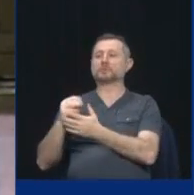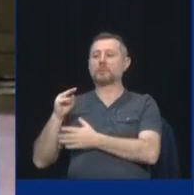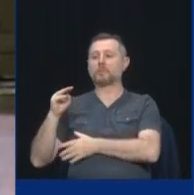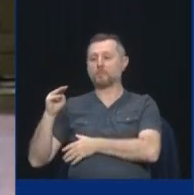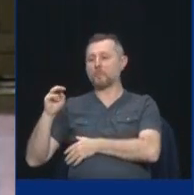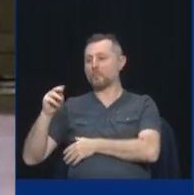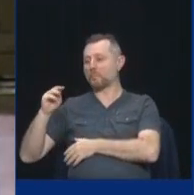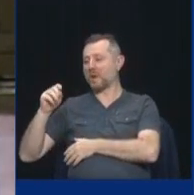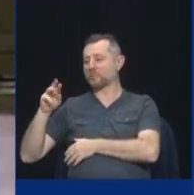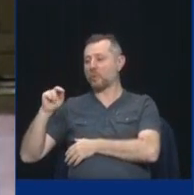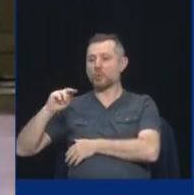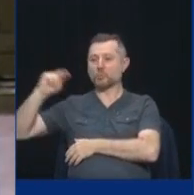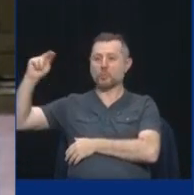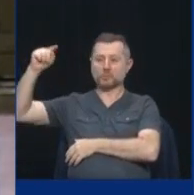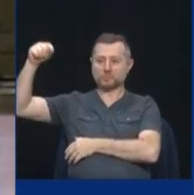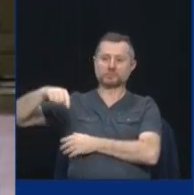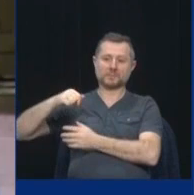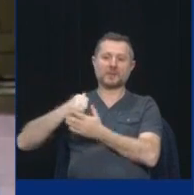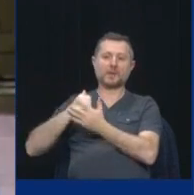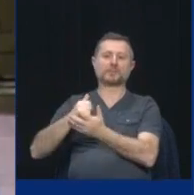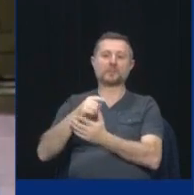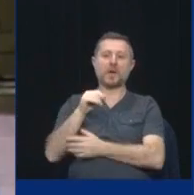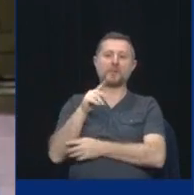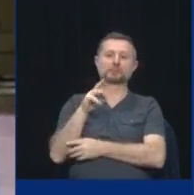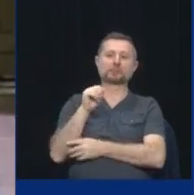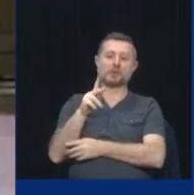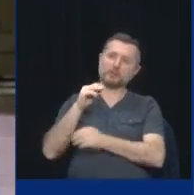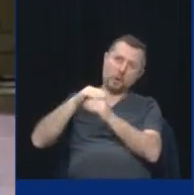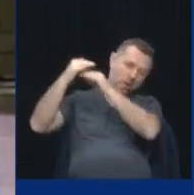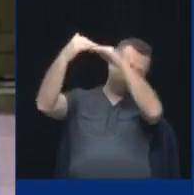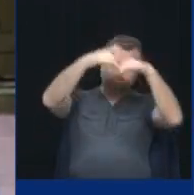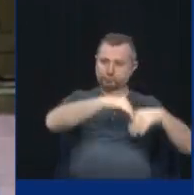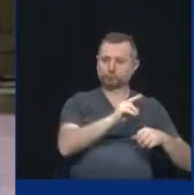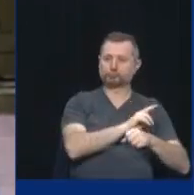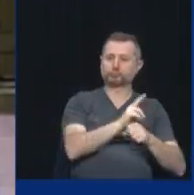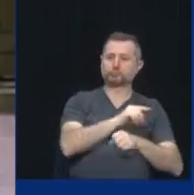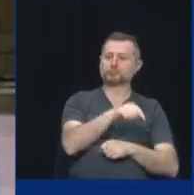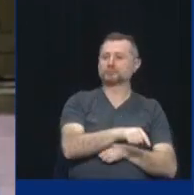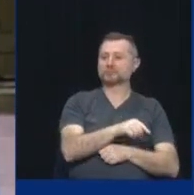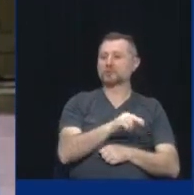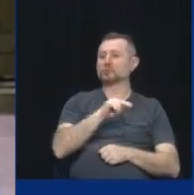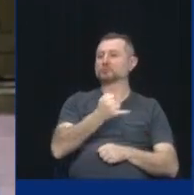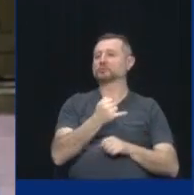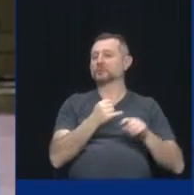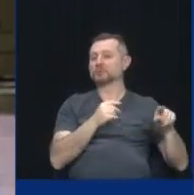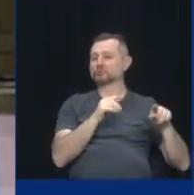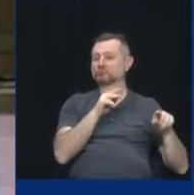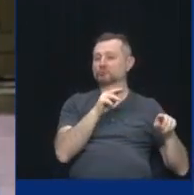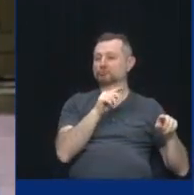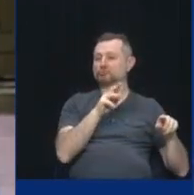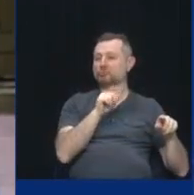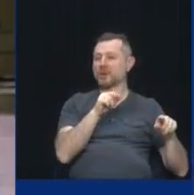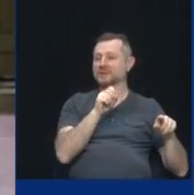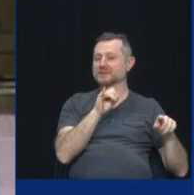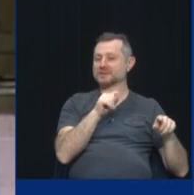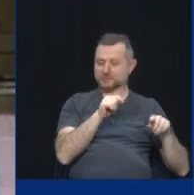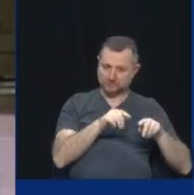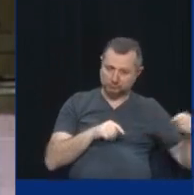Amtrak, helps New Jersey Transit. So it frees up capacity at